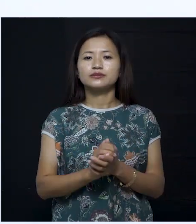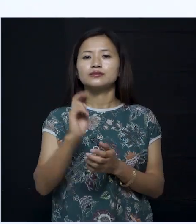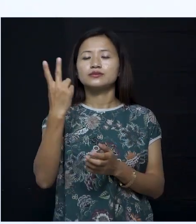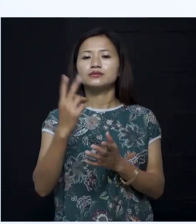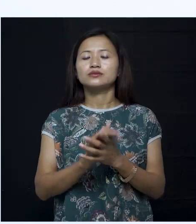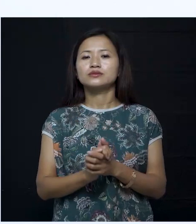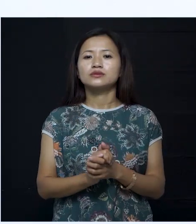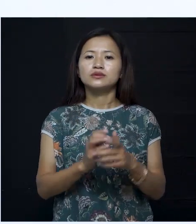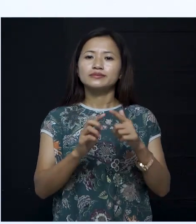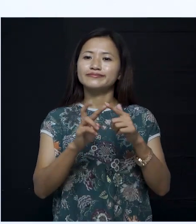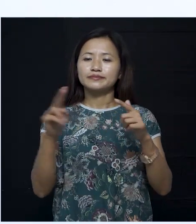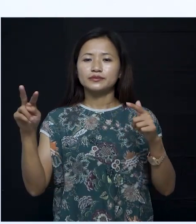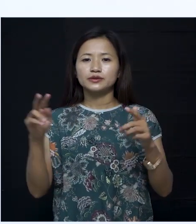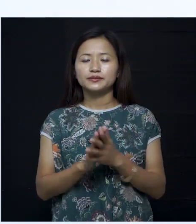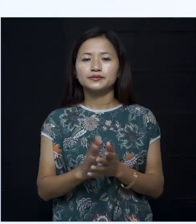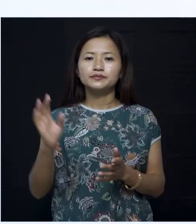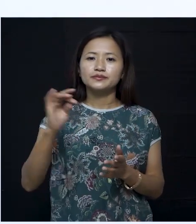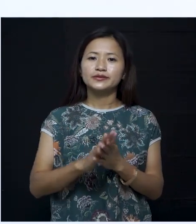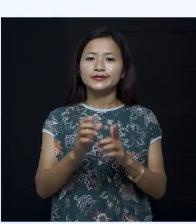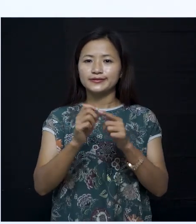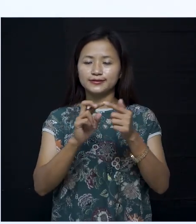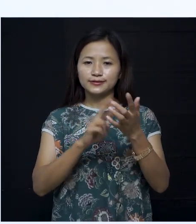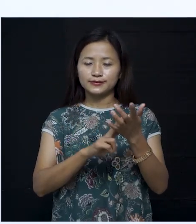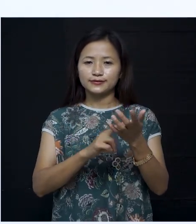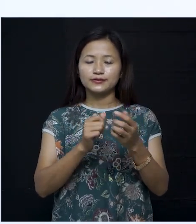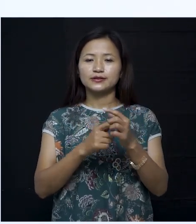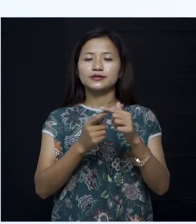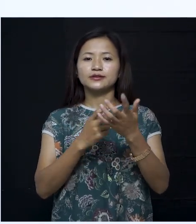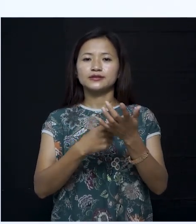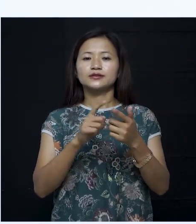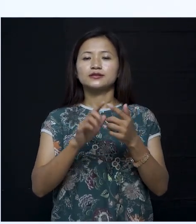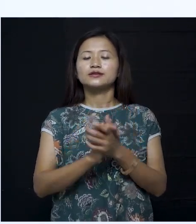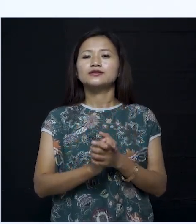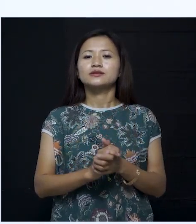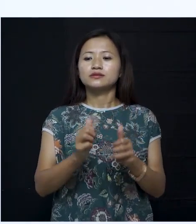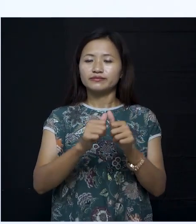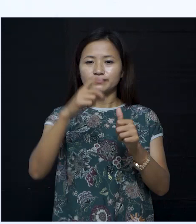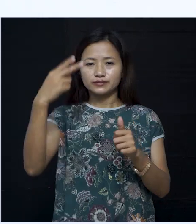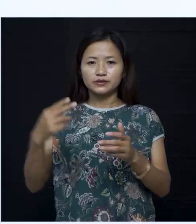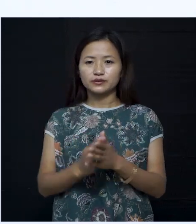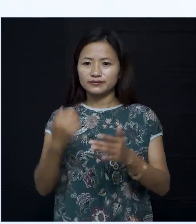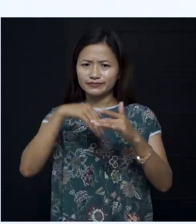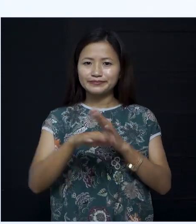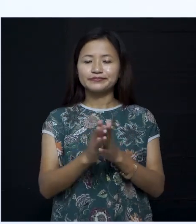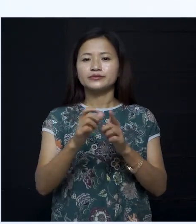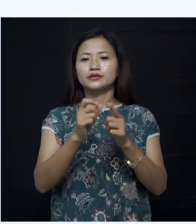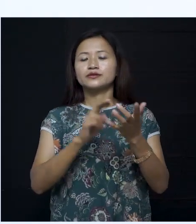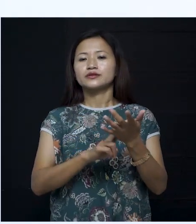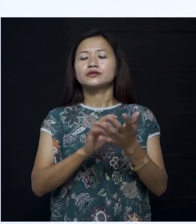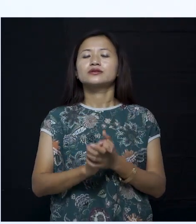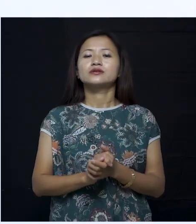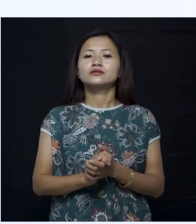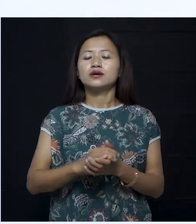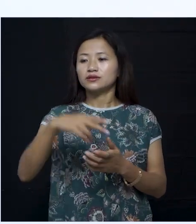2 types again: definite article and indefinite article. Okay, definite, the meaning of